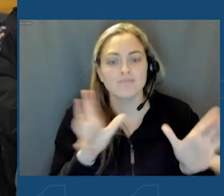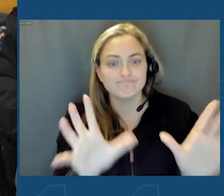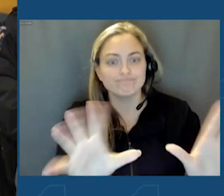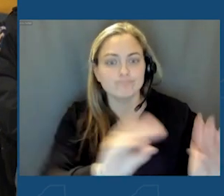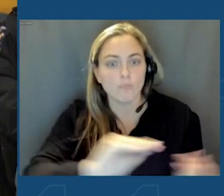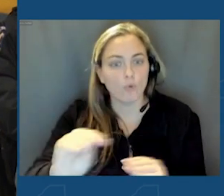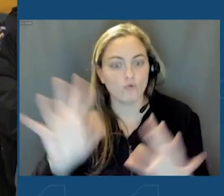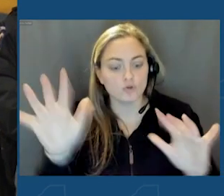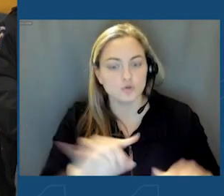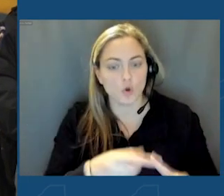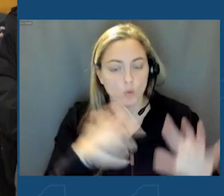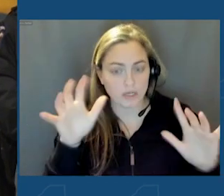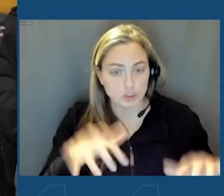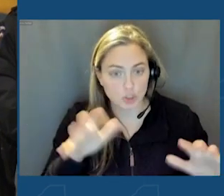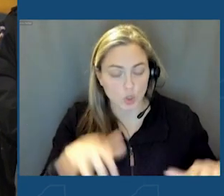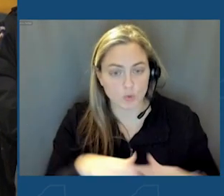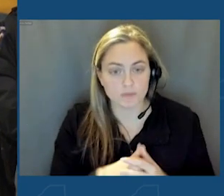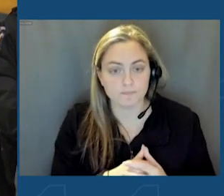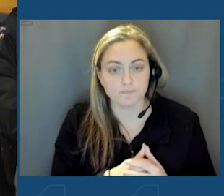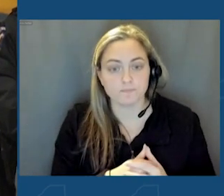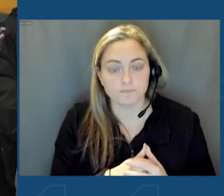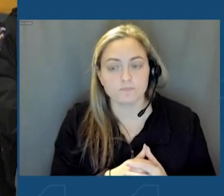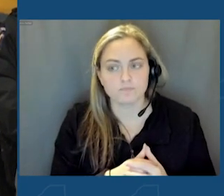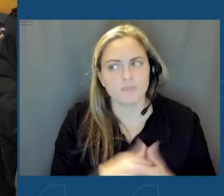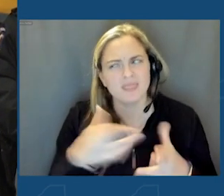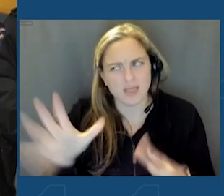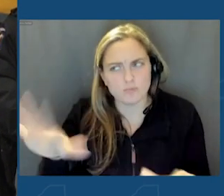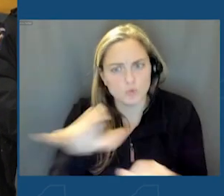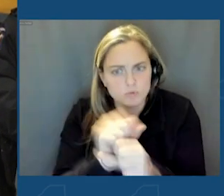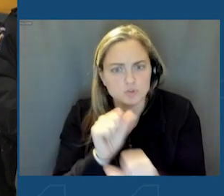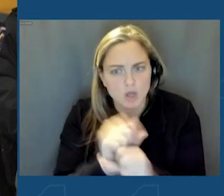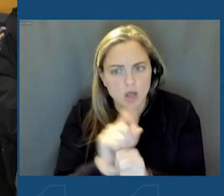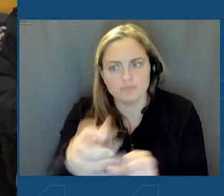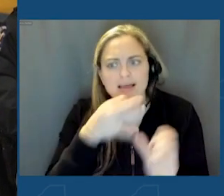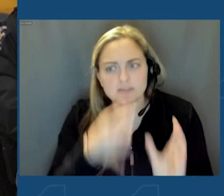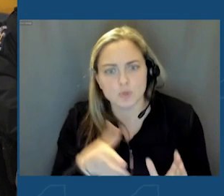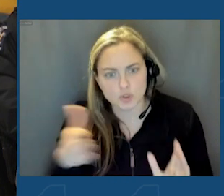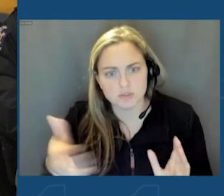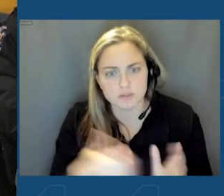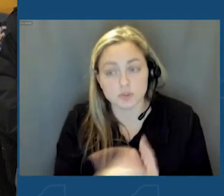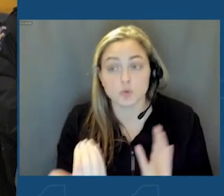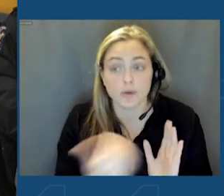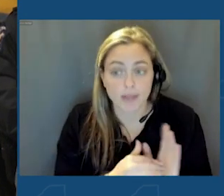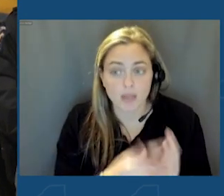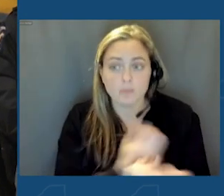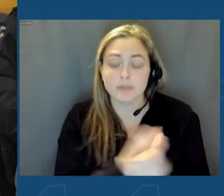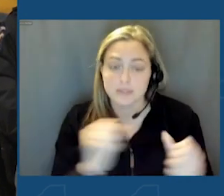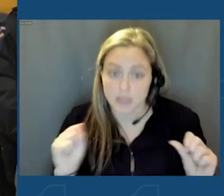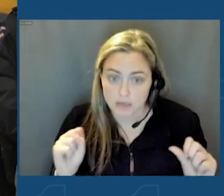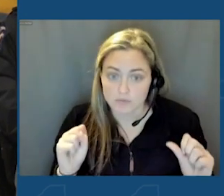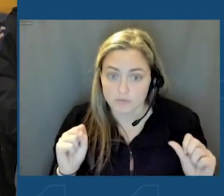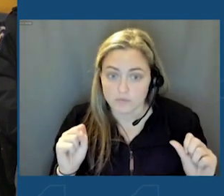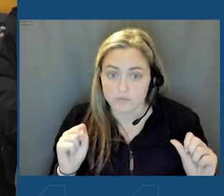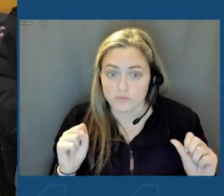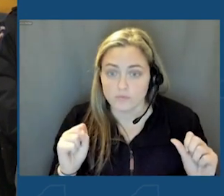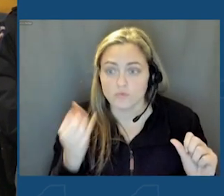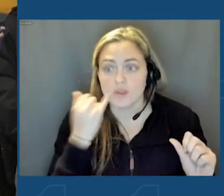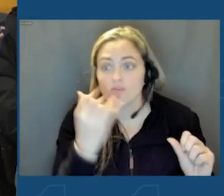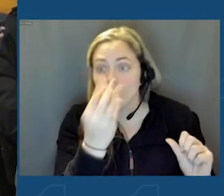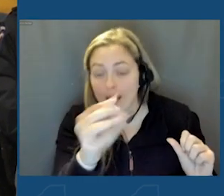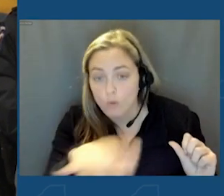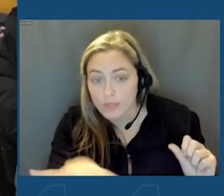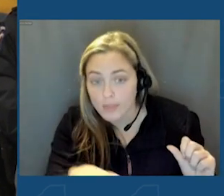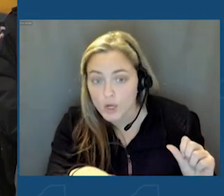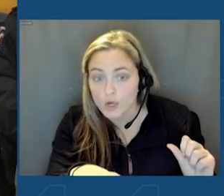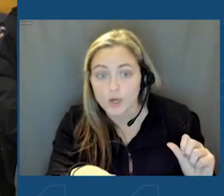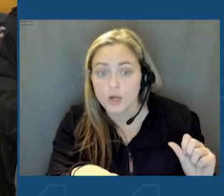snows let them do their jobs they're experts so again be safe if you are out there do